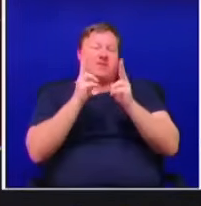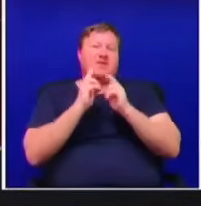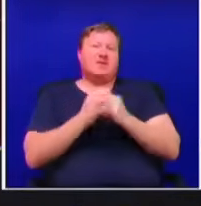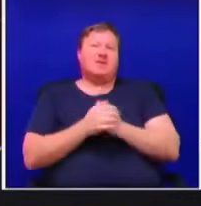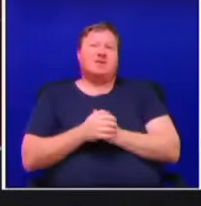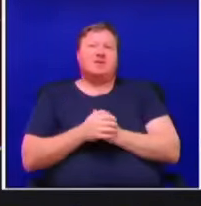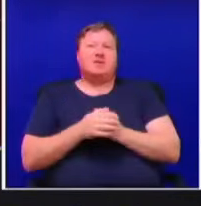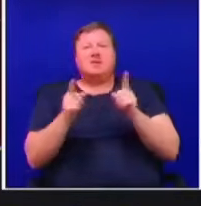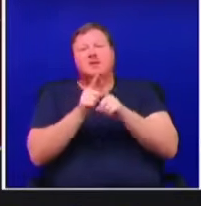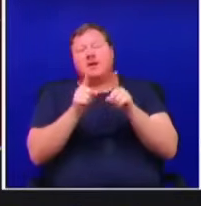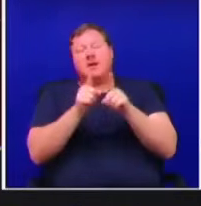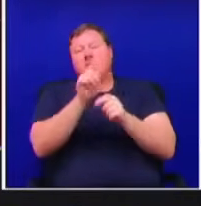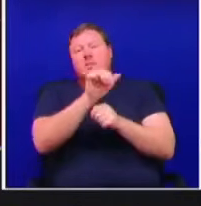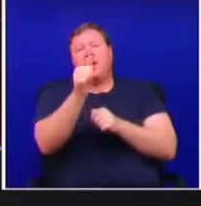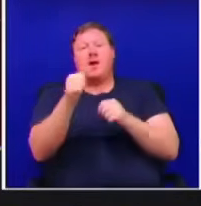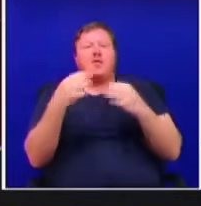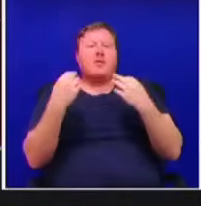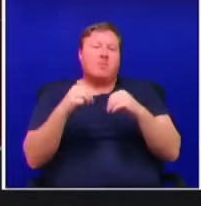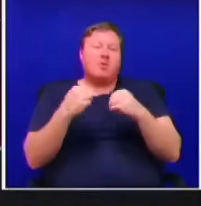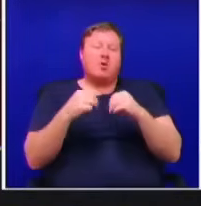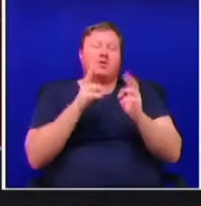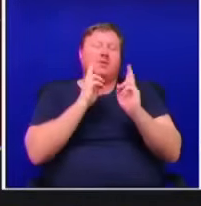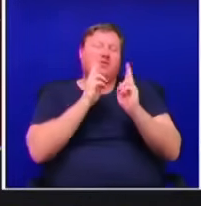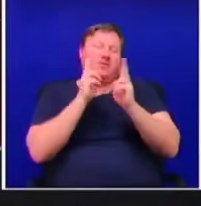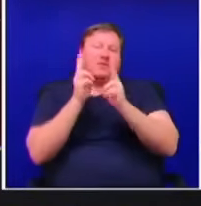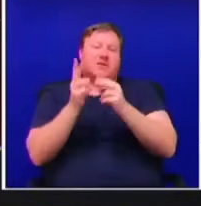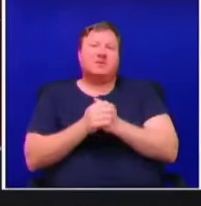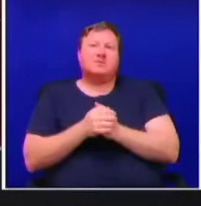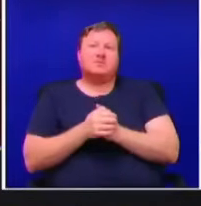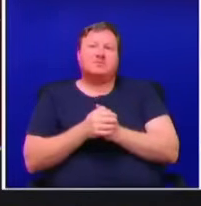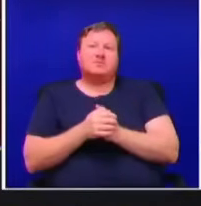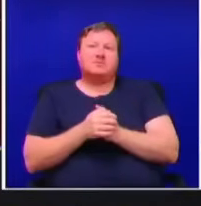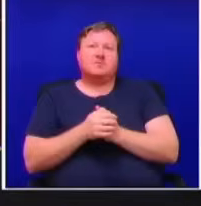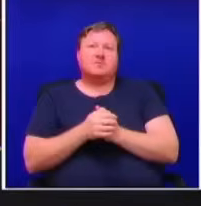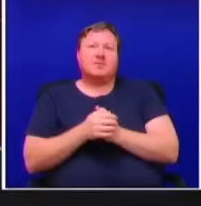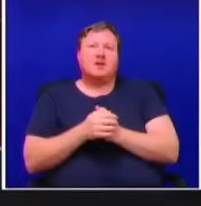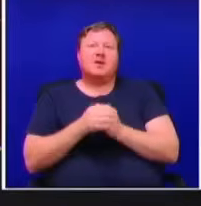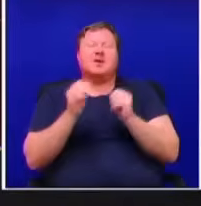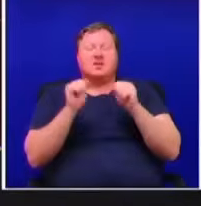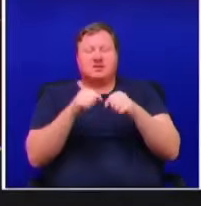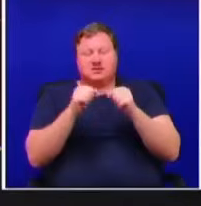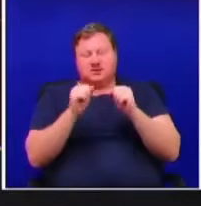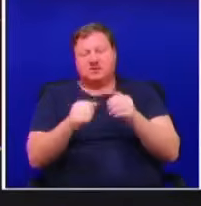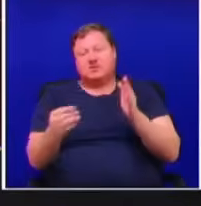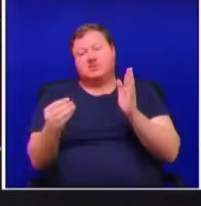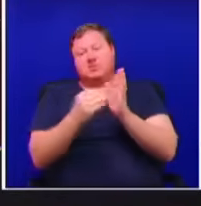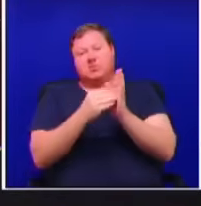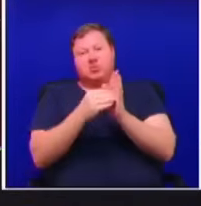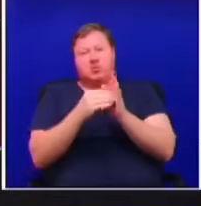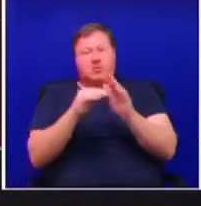and locales. So the answer to your question is, yes, we will be appointing a